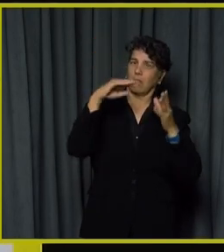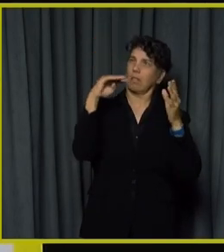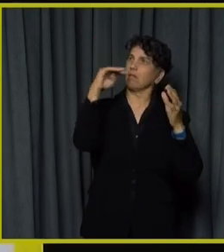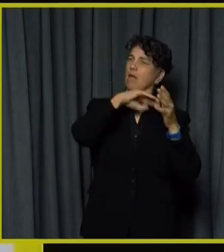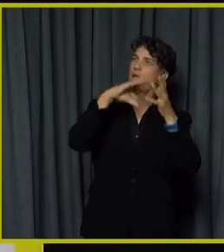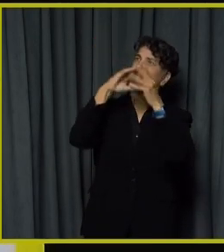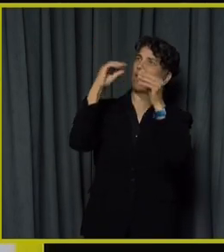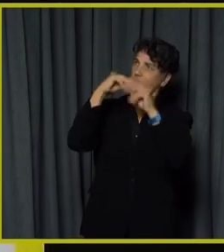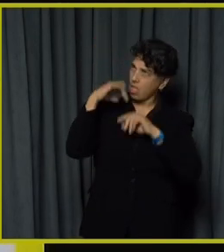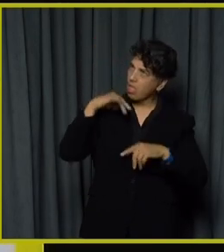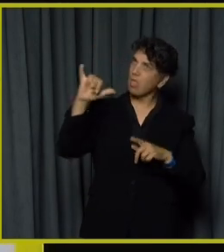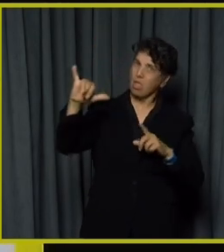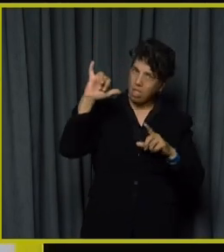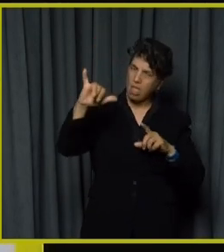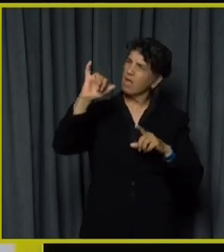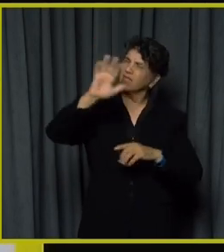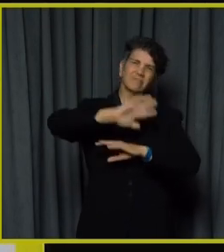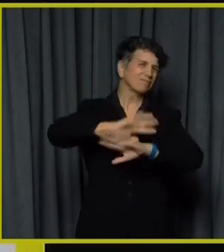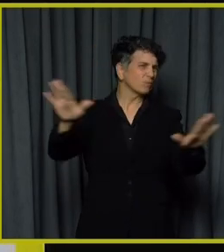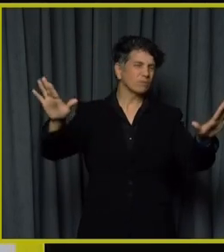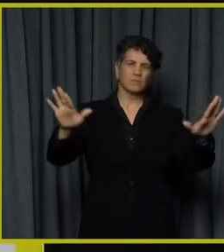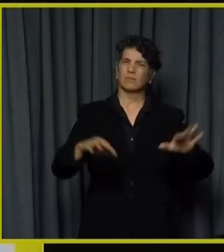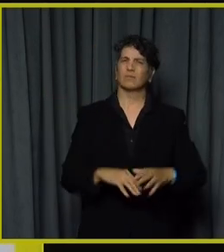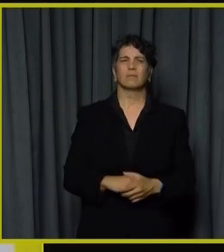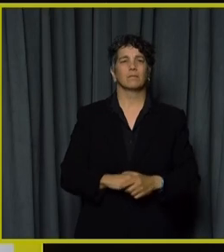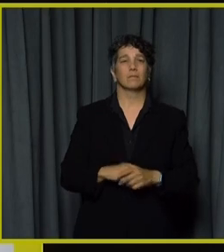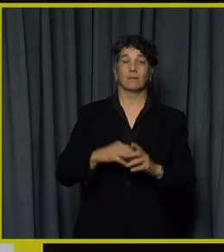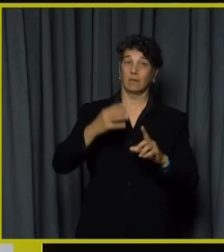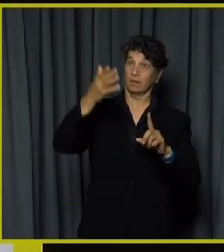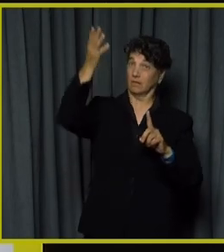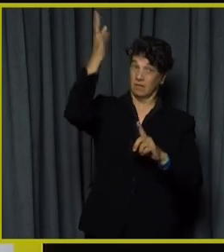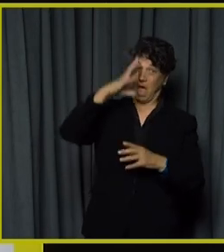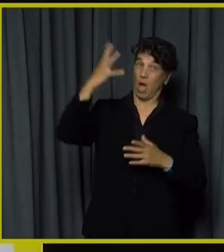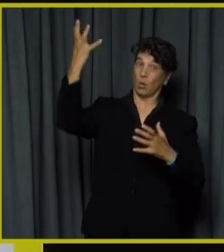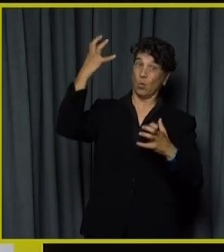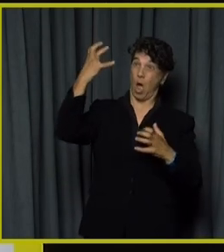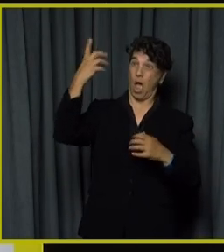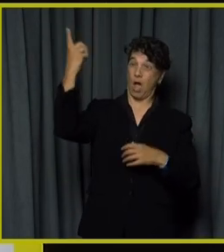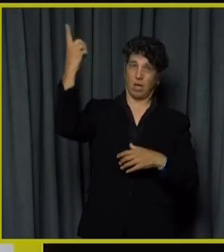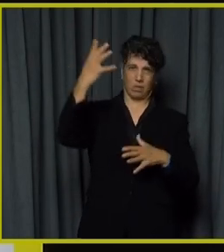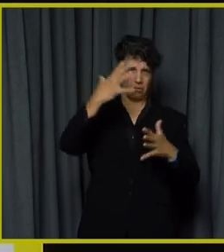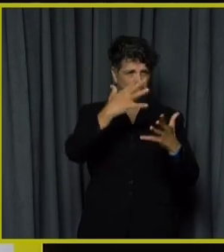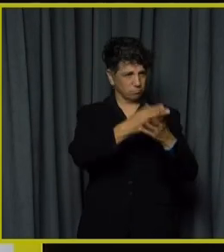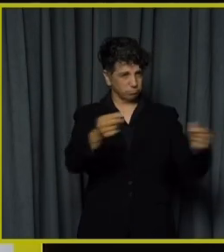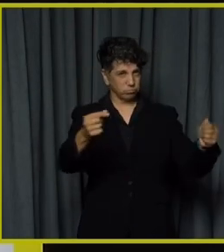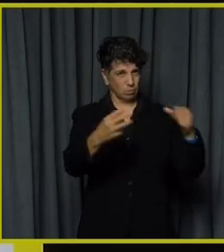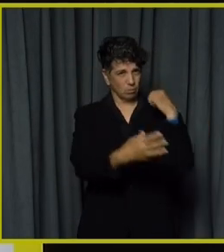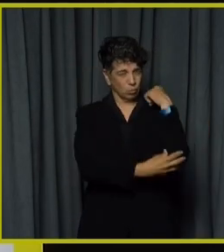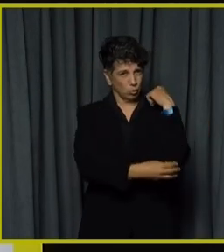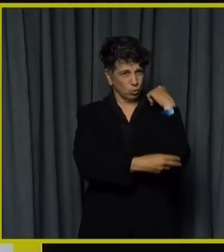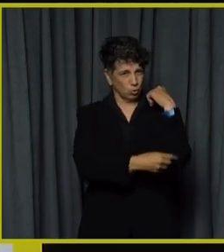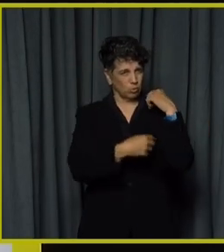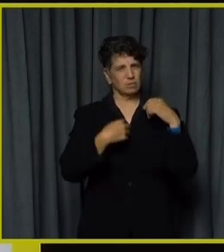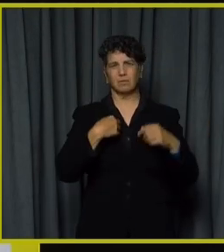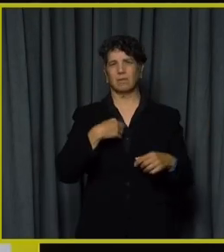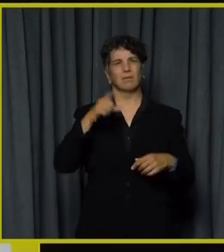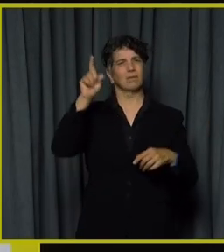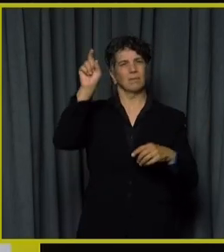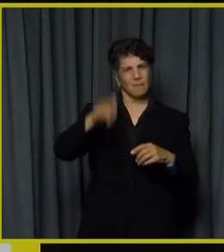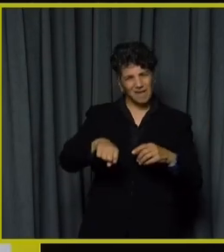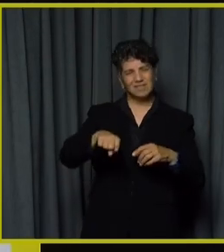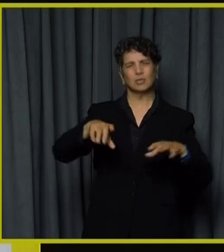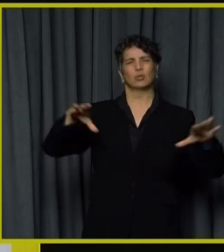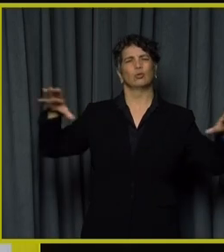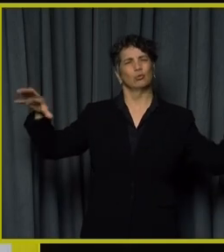to end poverty, he would have already done so, or that the only time we'll all have what we need